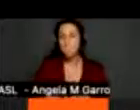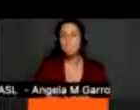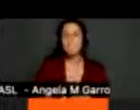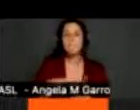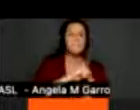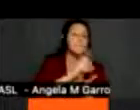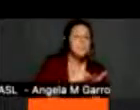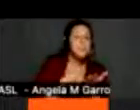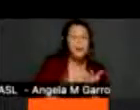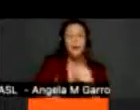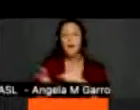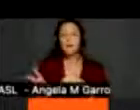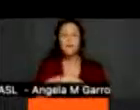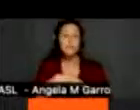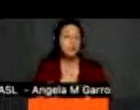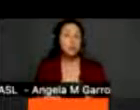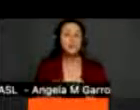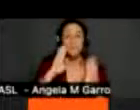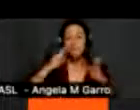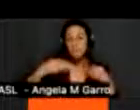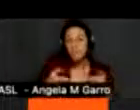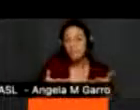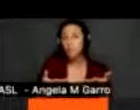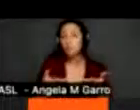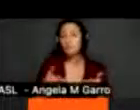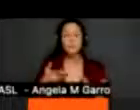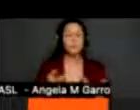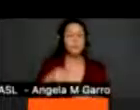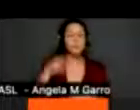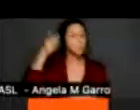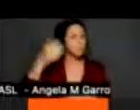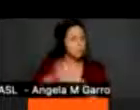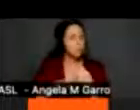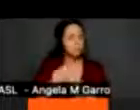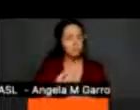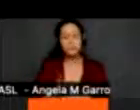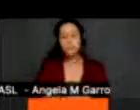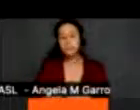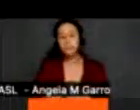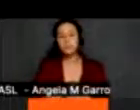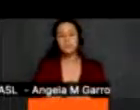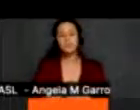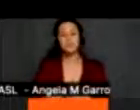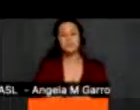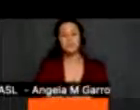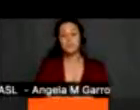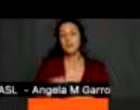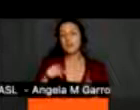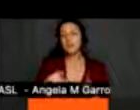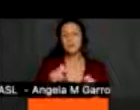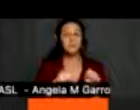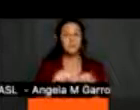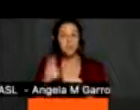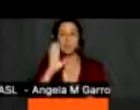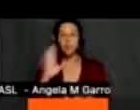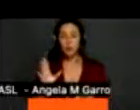design additions focus in future years. So that potentially will come back to the